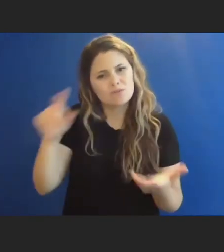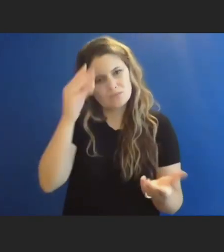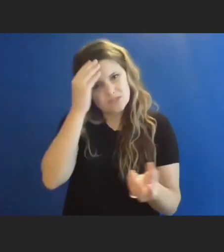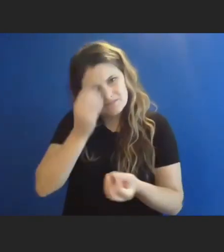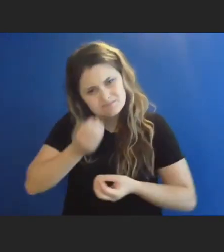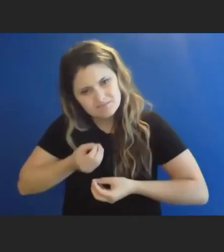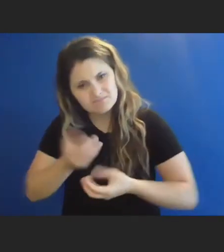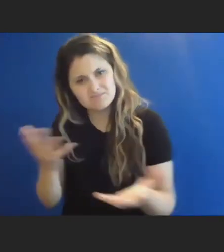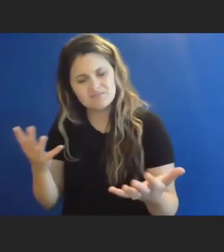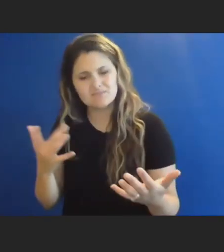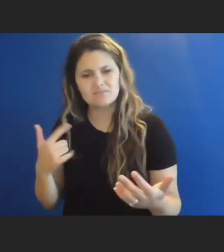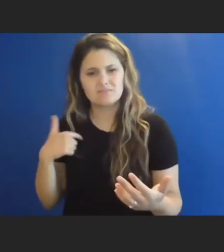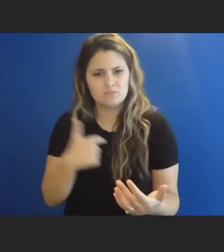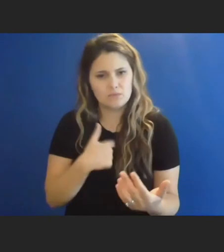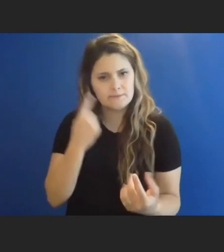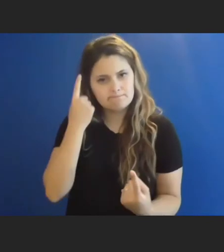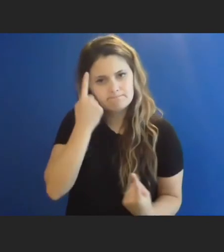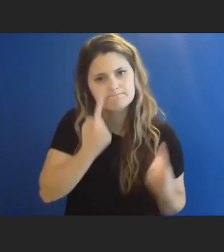that